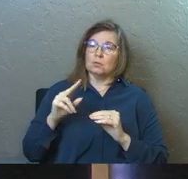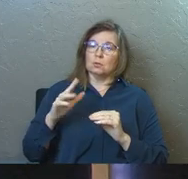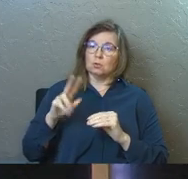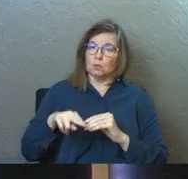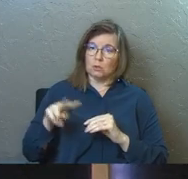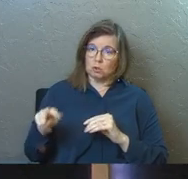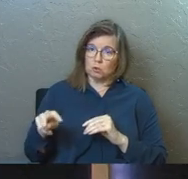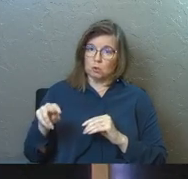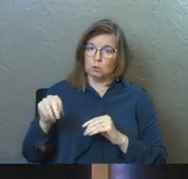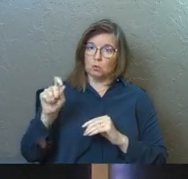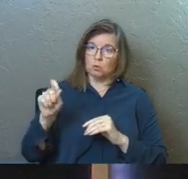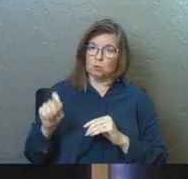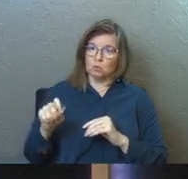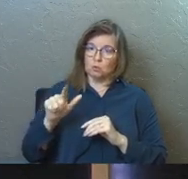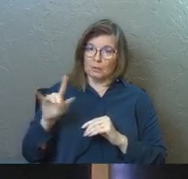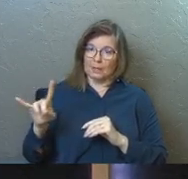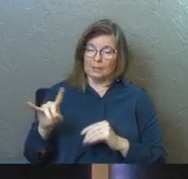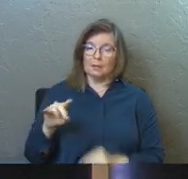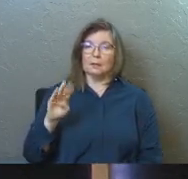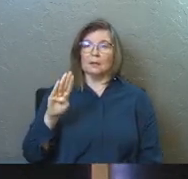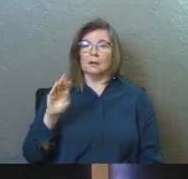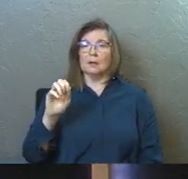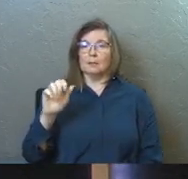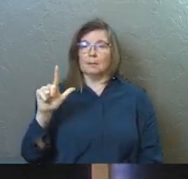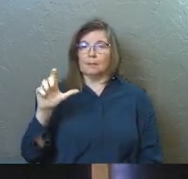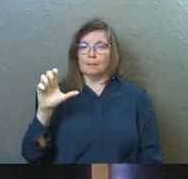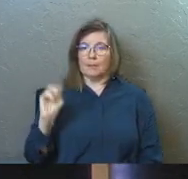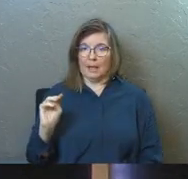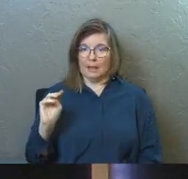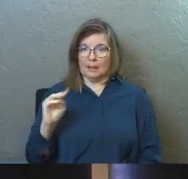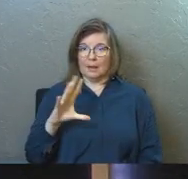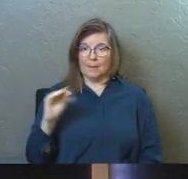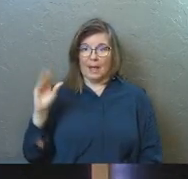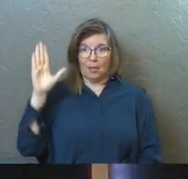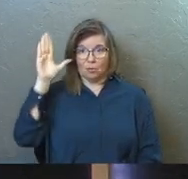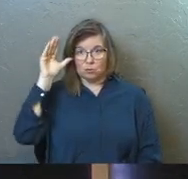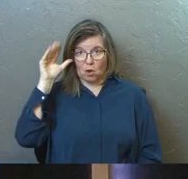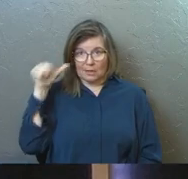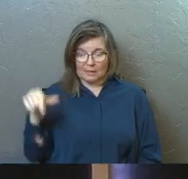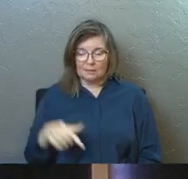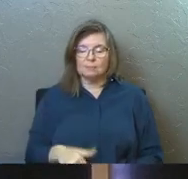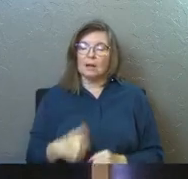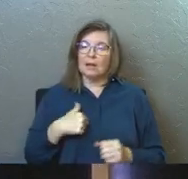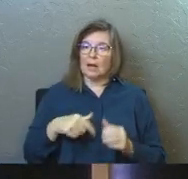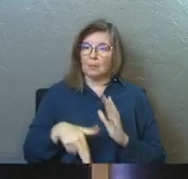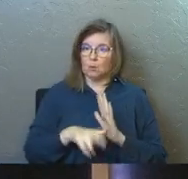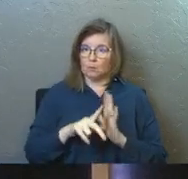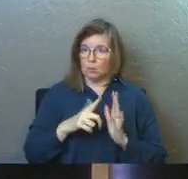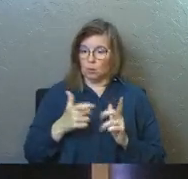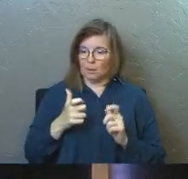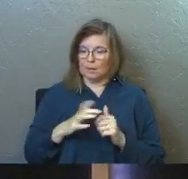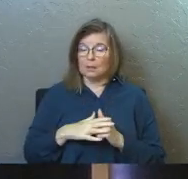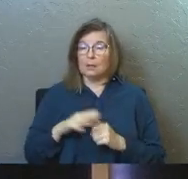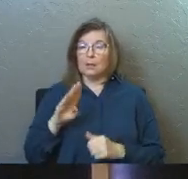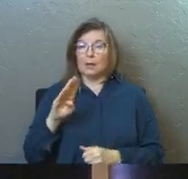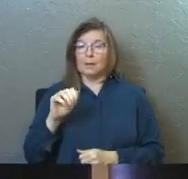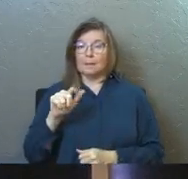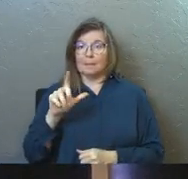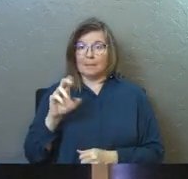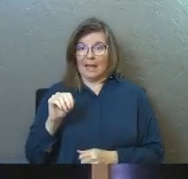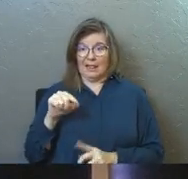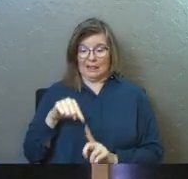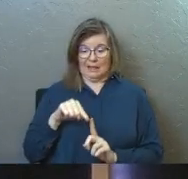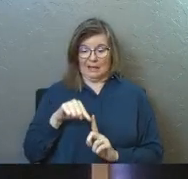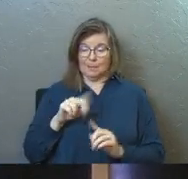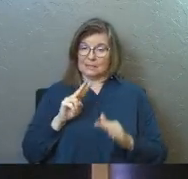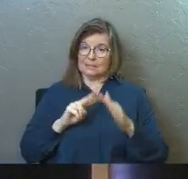chapter 22, verse 28. This is Balaam and the donkey, and some of you guys heard this in Sunday school, but I'm going to review really quick. Balaam is